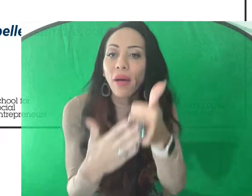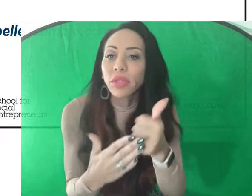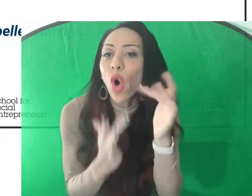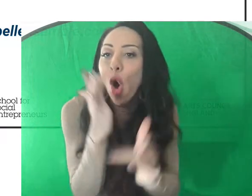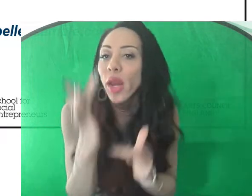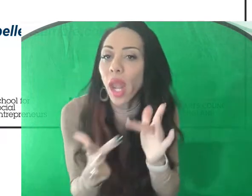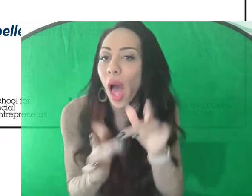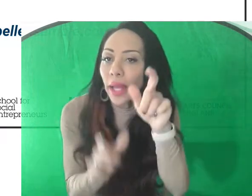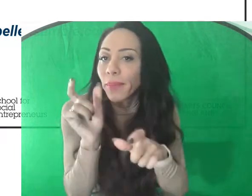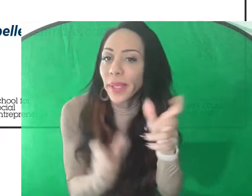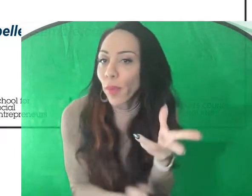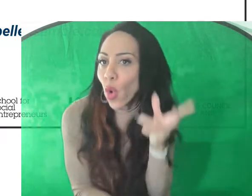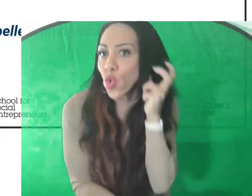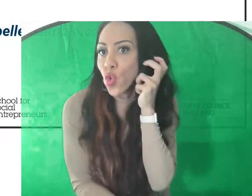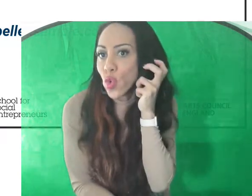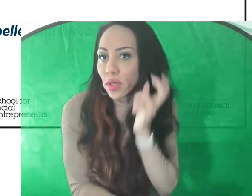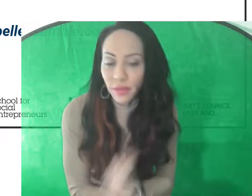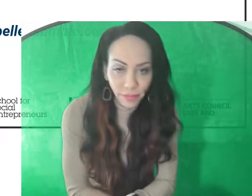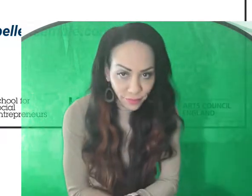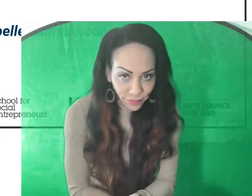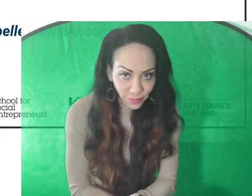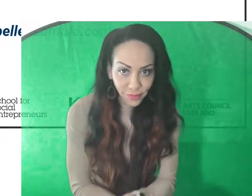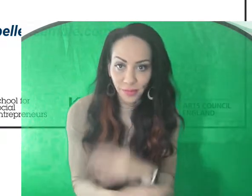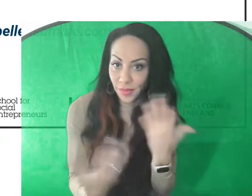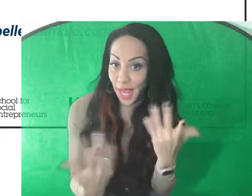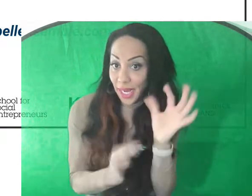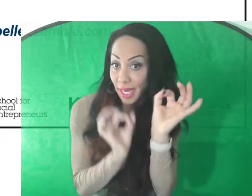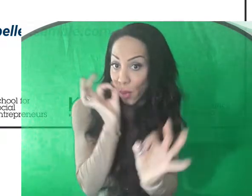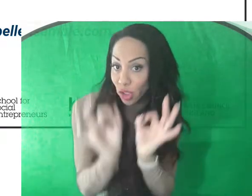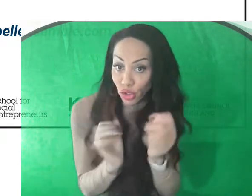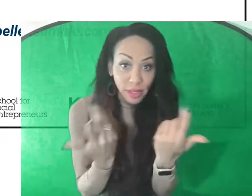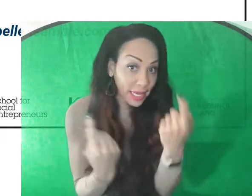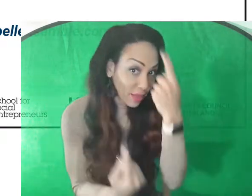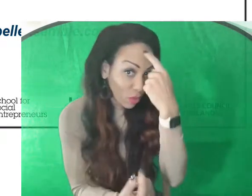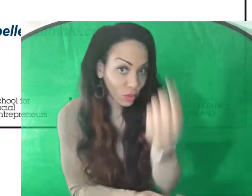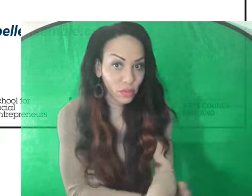start speaking and then don't hear it. Any thoughts, any questions, anybody?